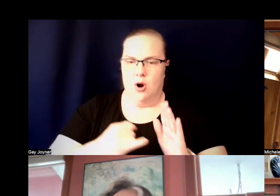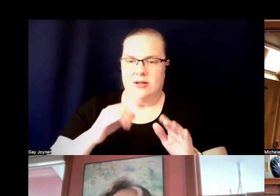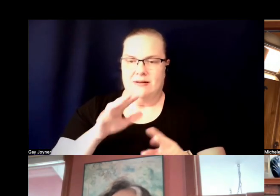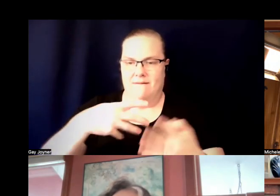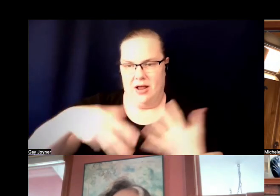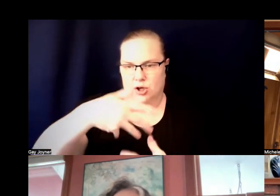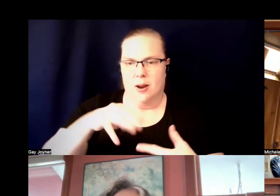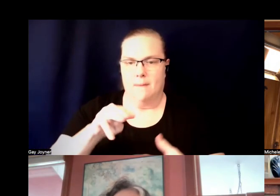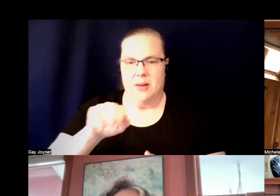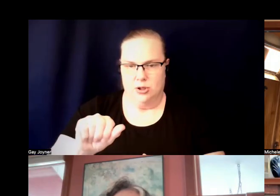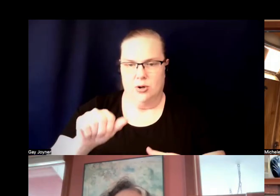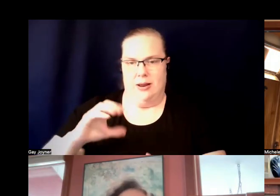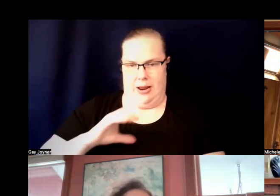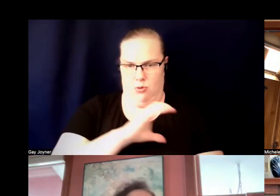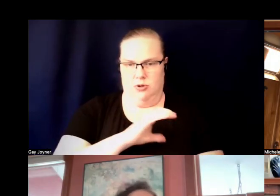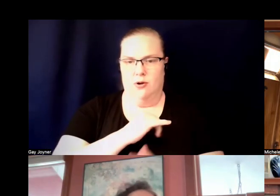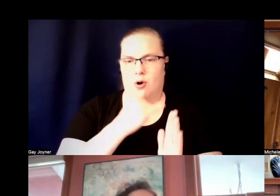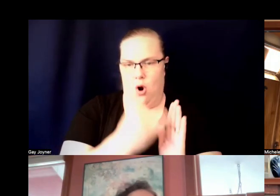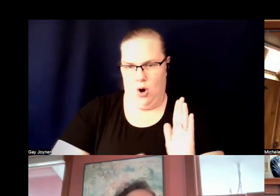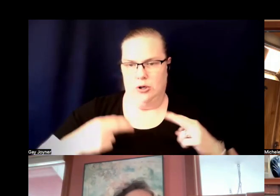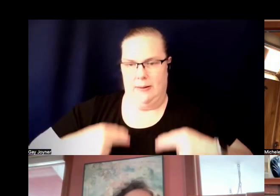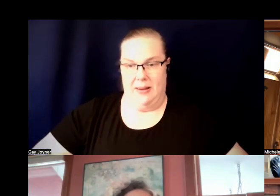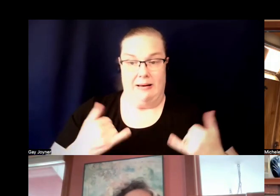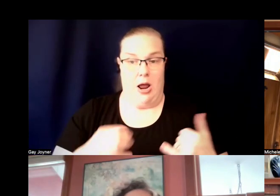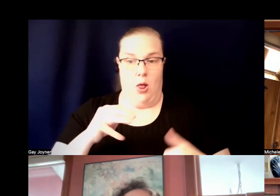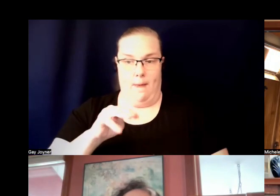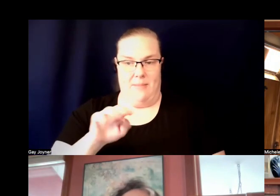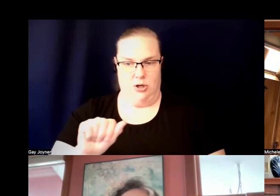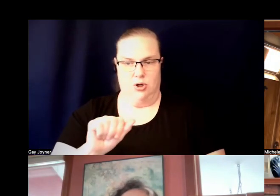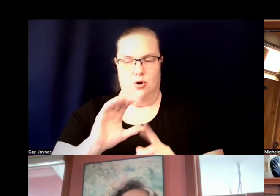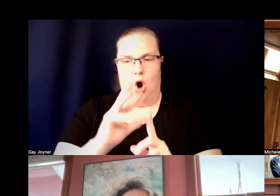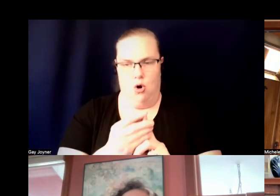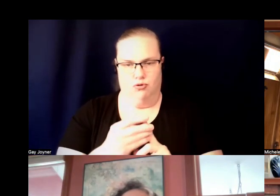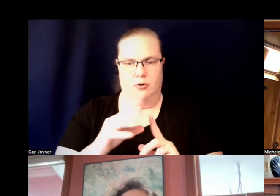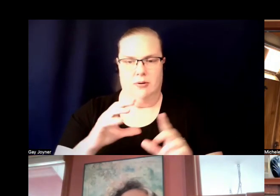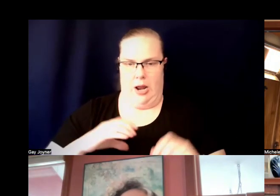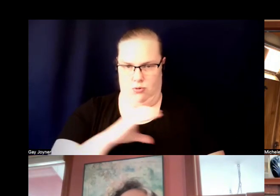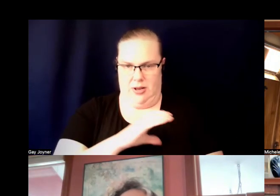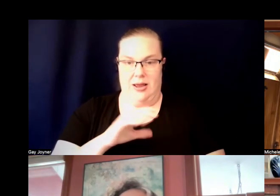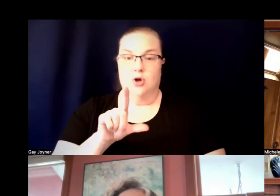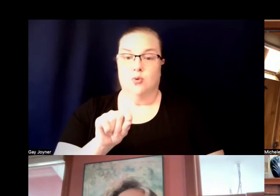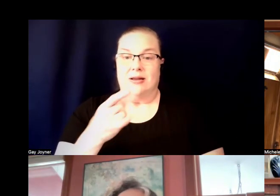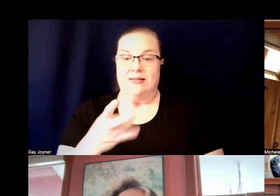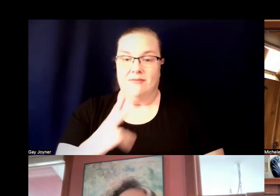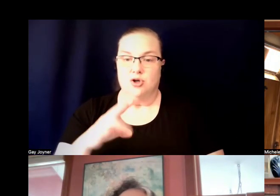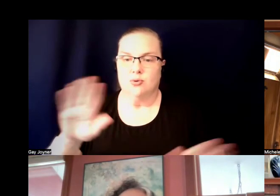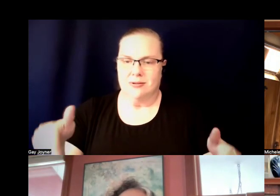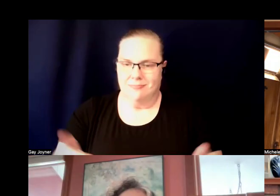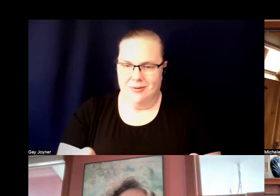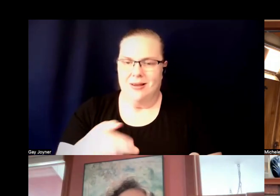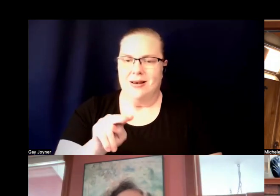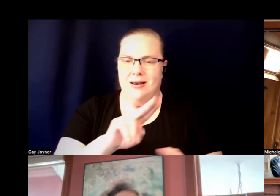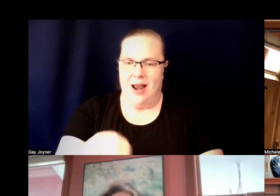the Massachusetts Cultural Council. In 2017, she was inducted into the National Association for Women